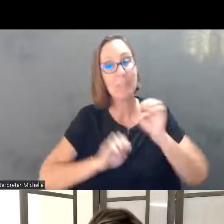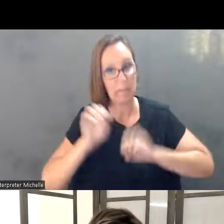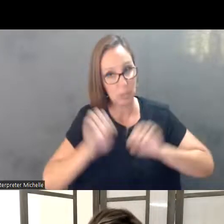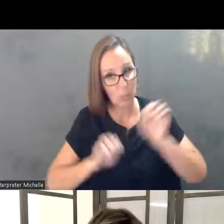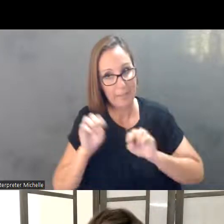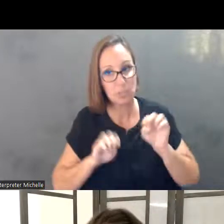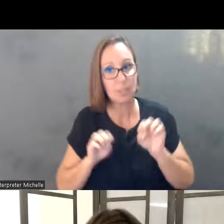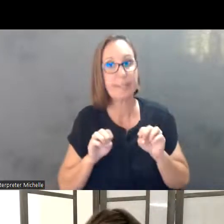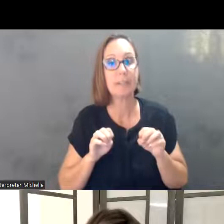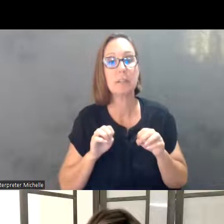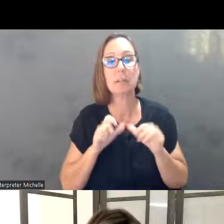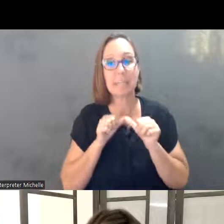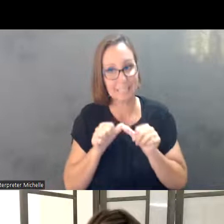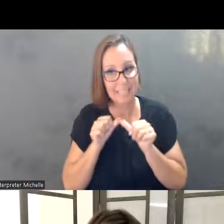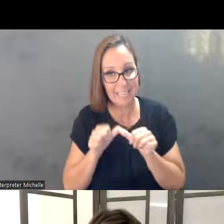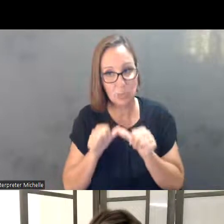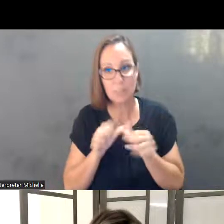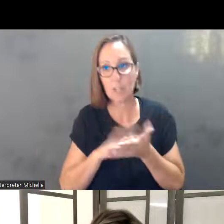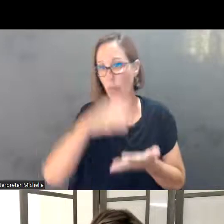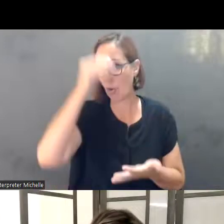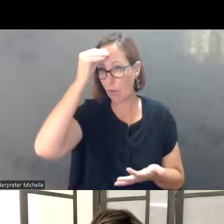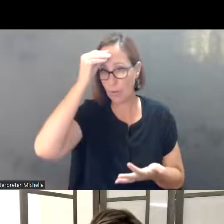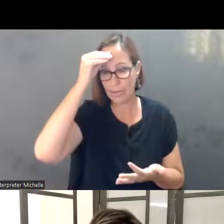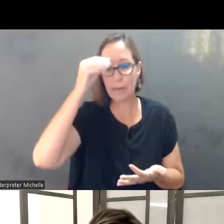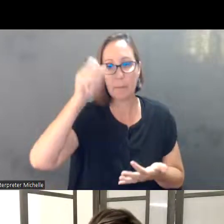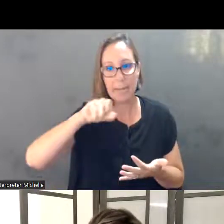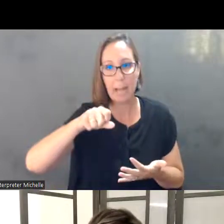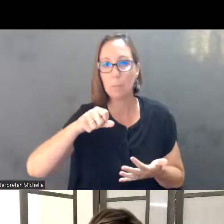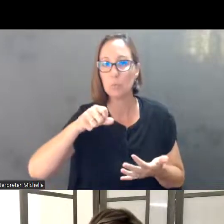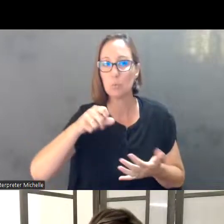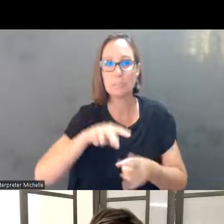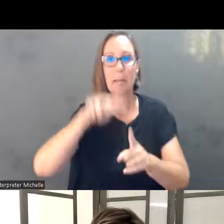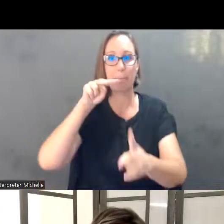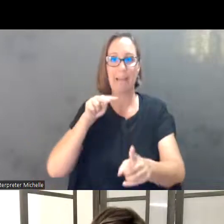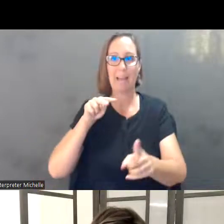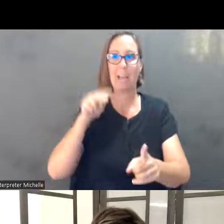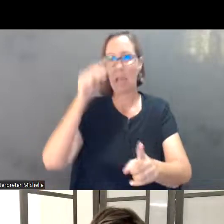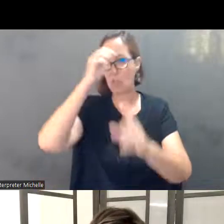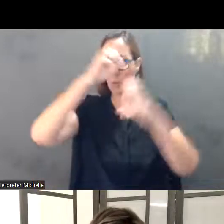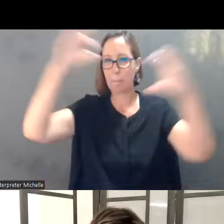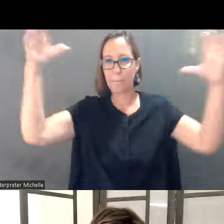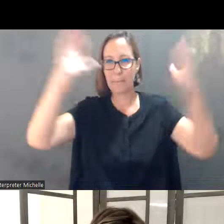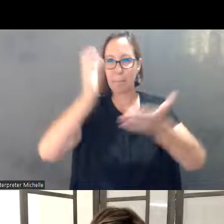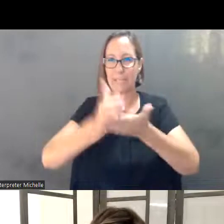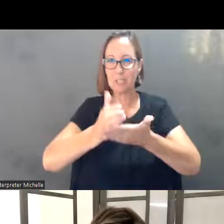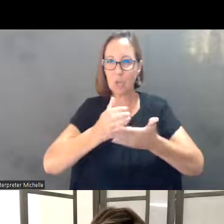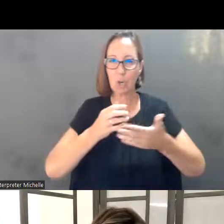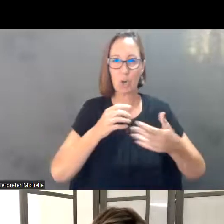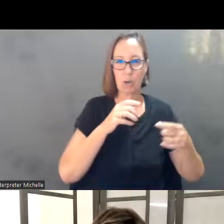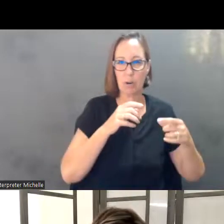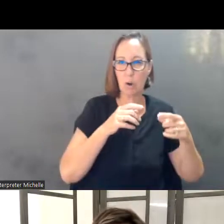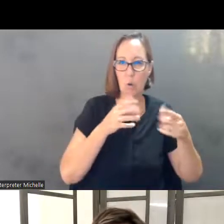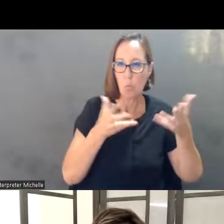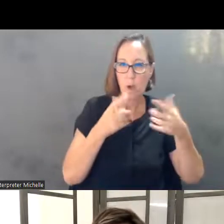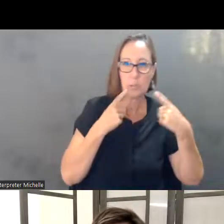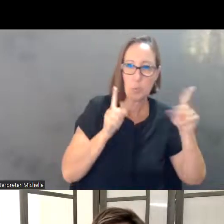evaluation and continuous learning. So being able to kind of step back and think about what's working well in this initiative